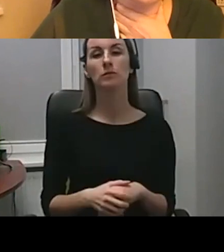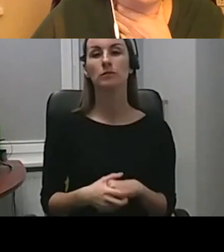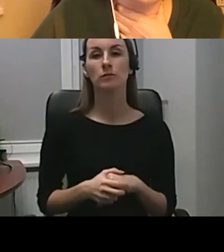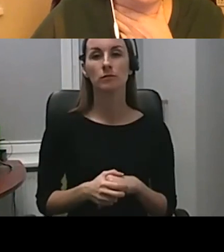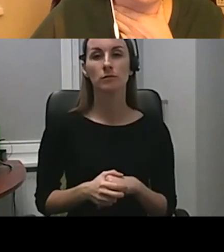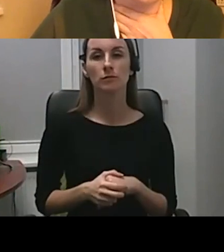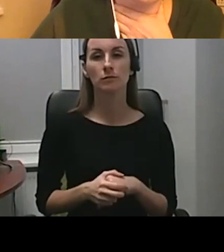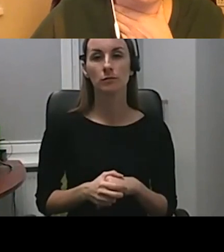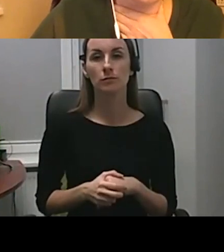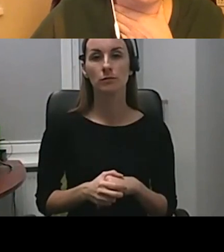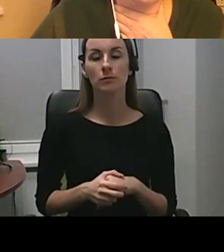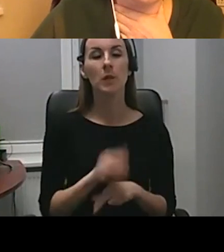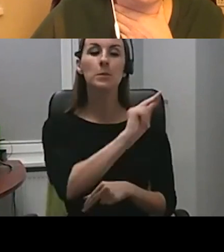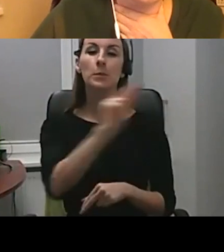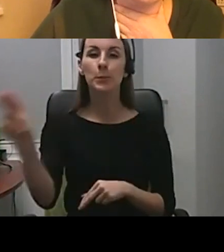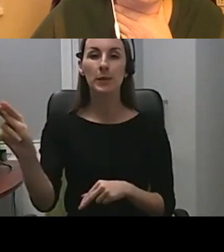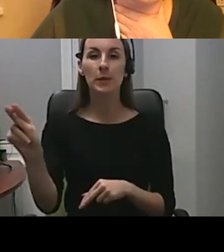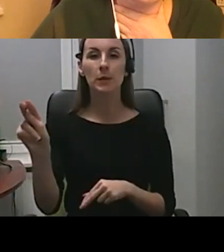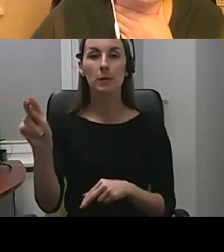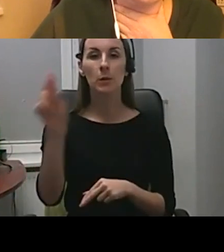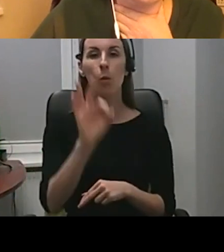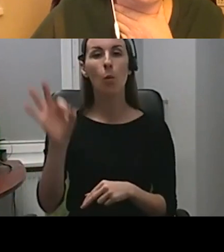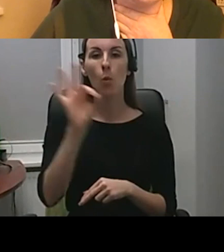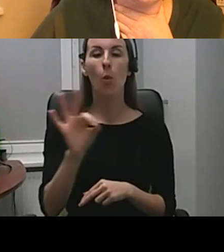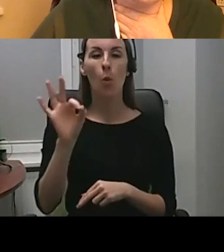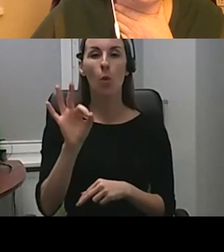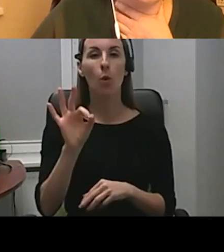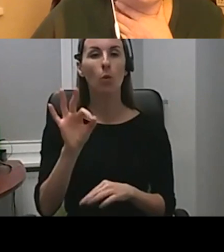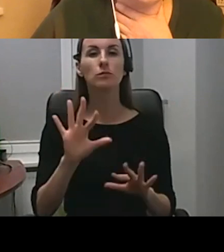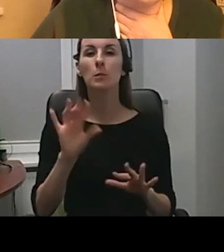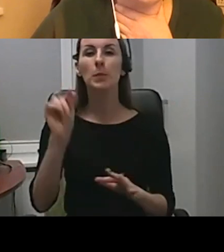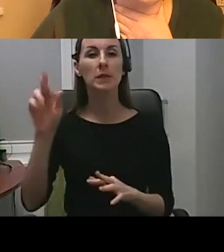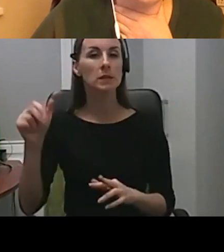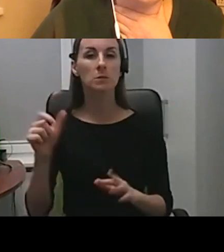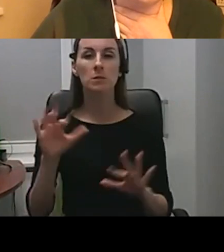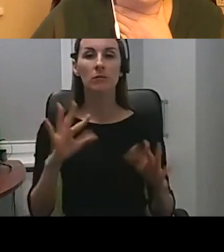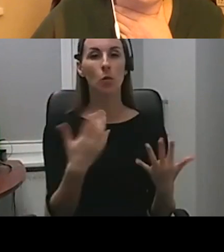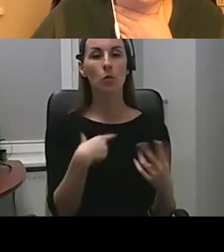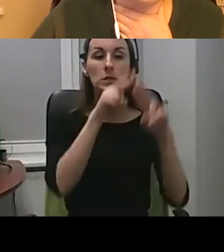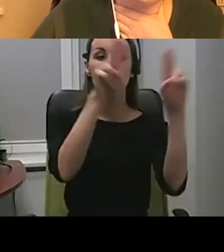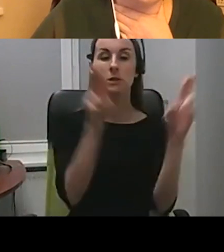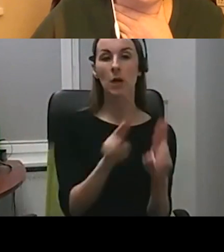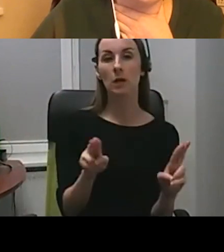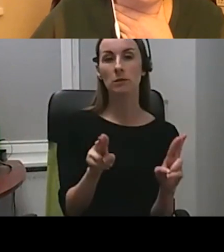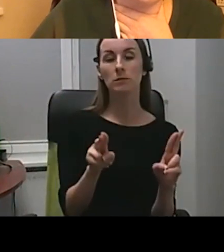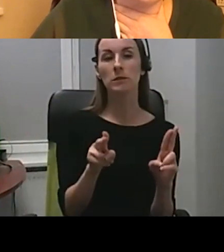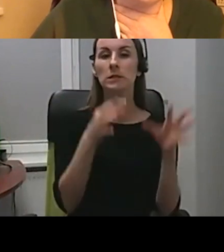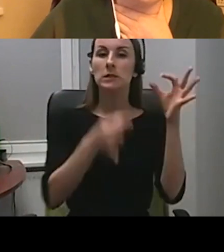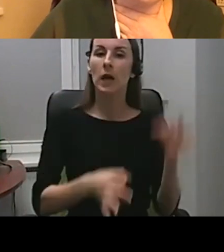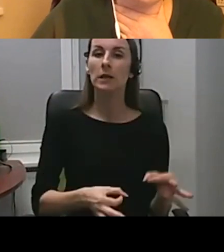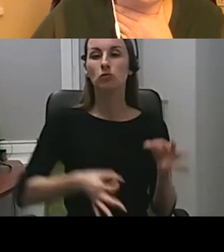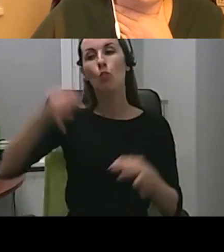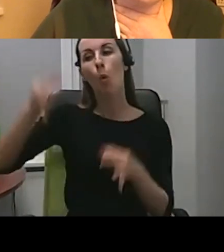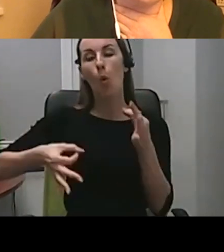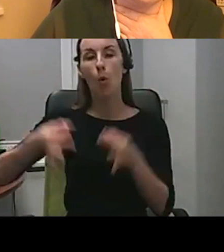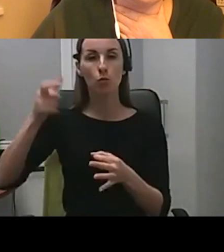principle because in international humanitarian law, human rights law, we have anyway the principle that we have a right to be concerned